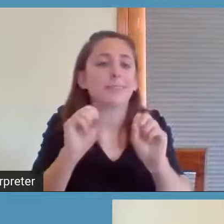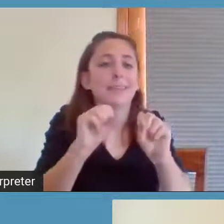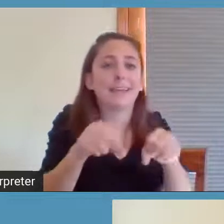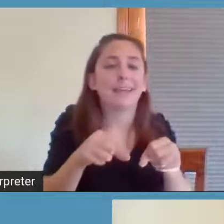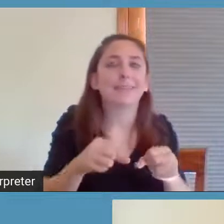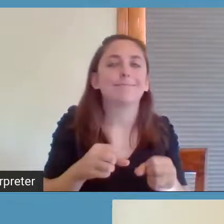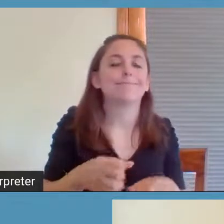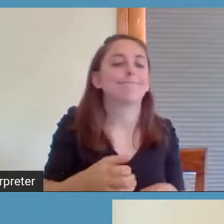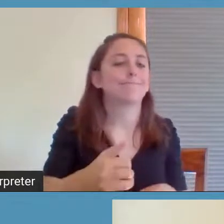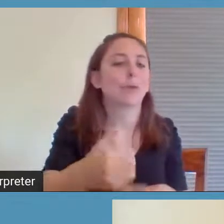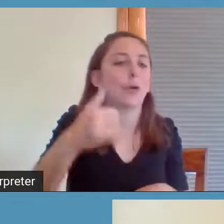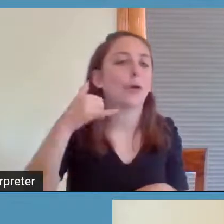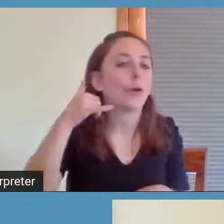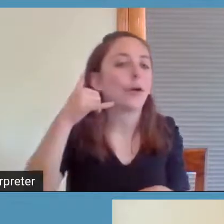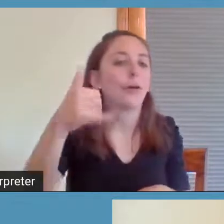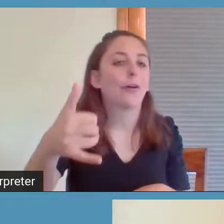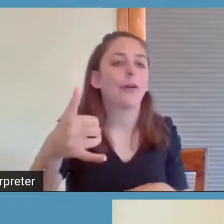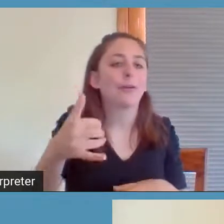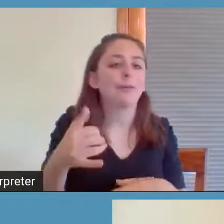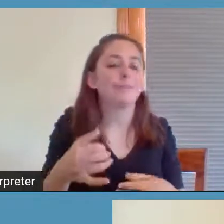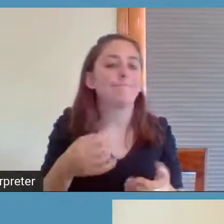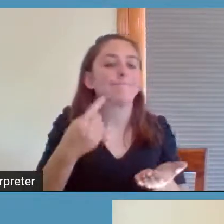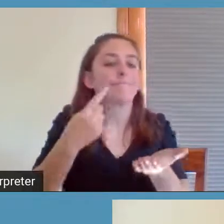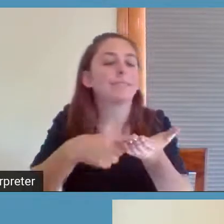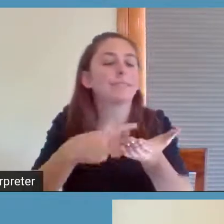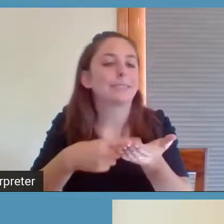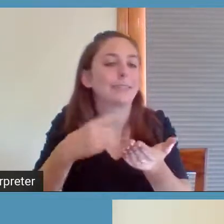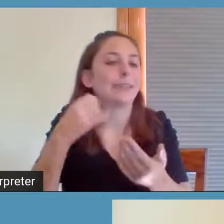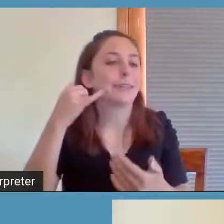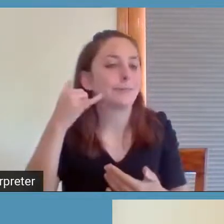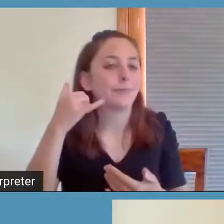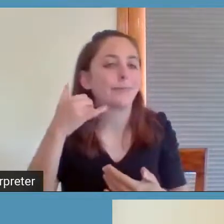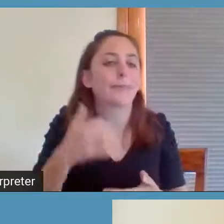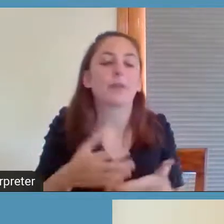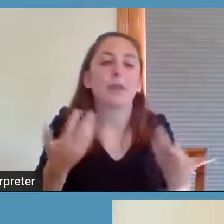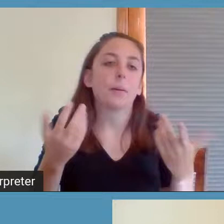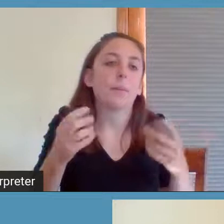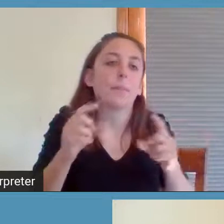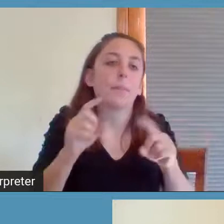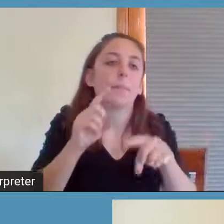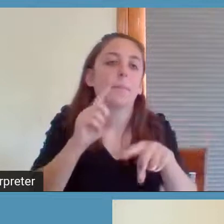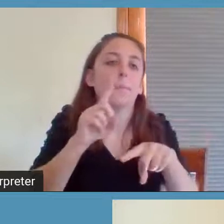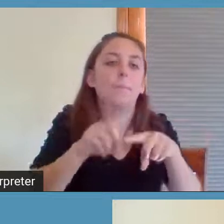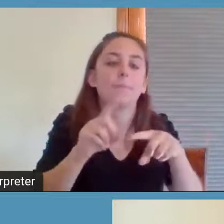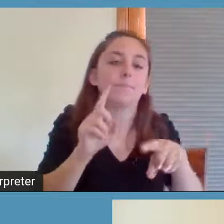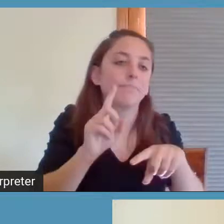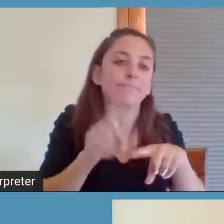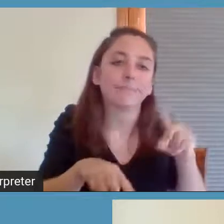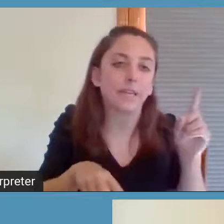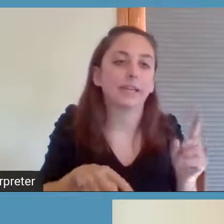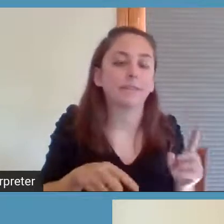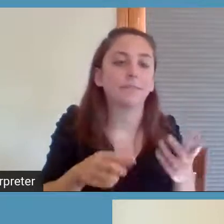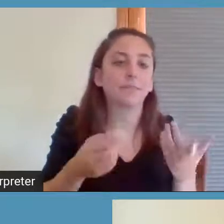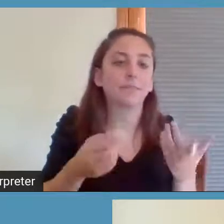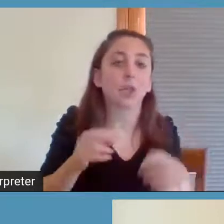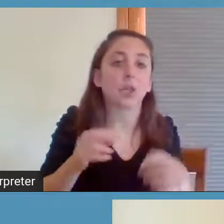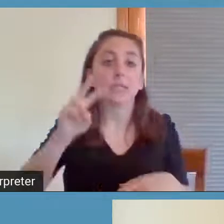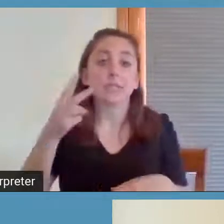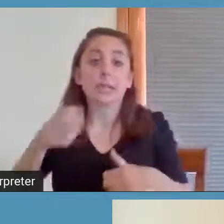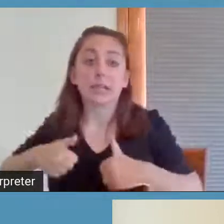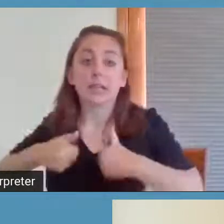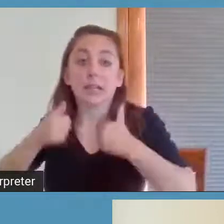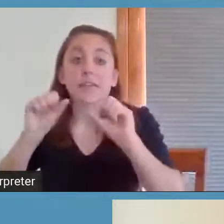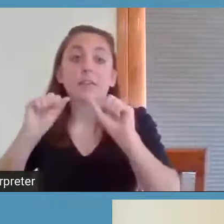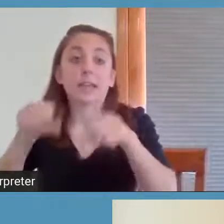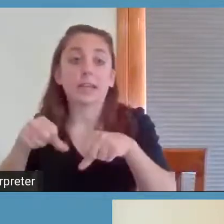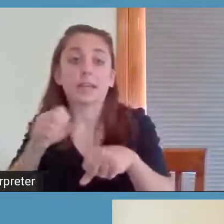phone. Gotcha. You can't do it in world. You can't do it in the space. Okay. As opposed to Second Life, where you can actually speak and have conversations with